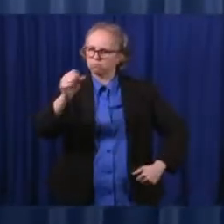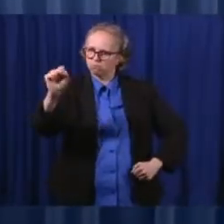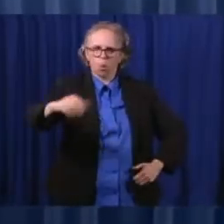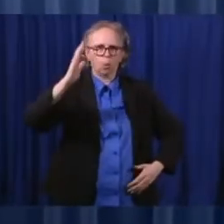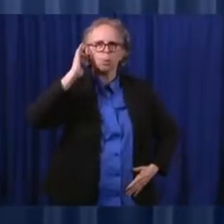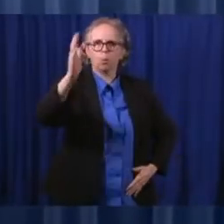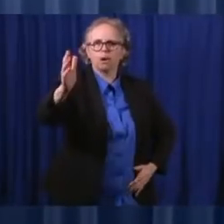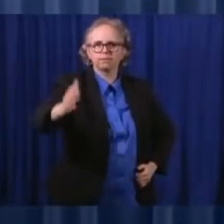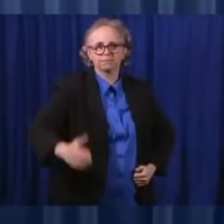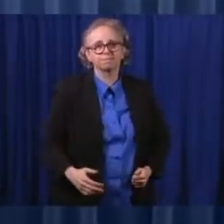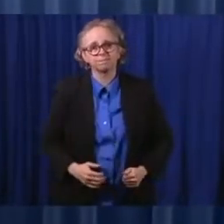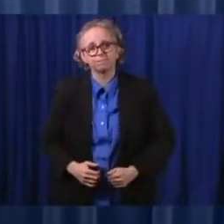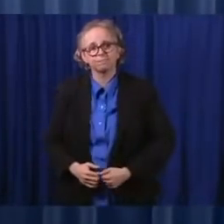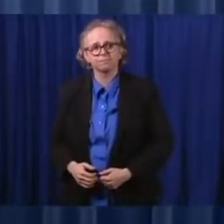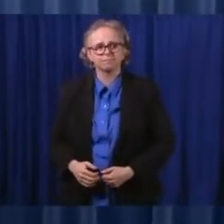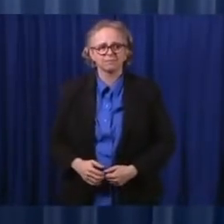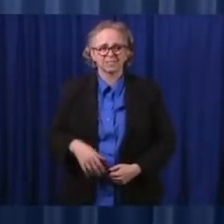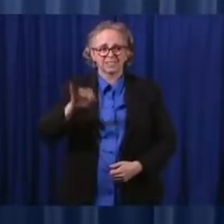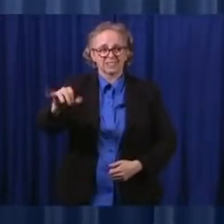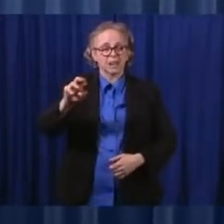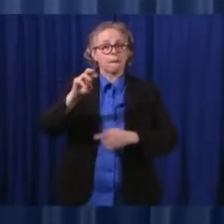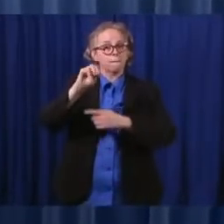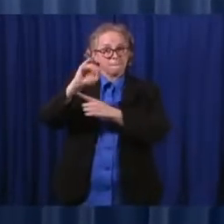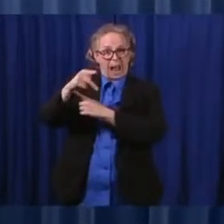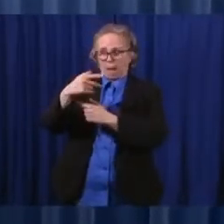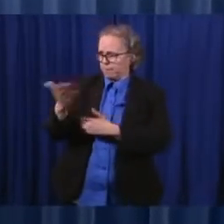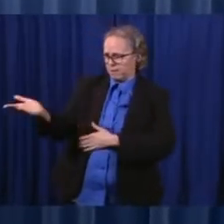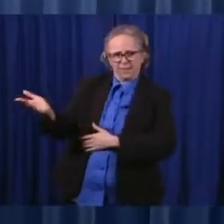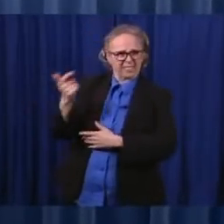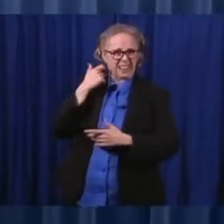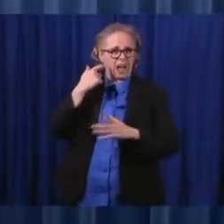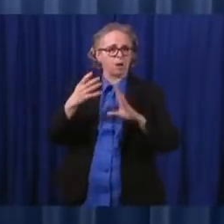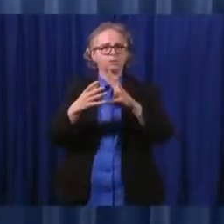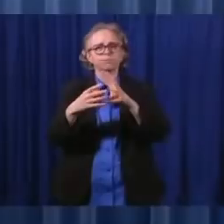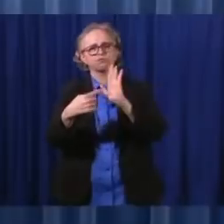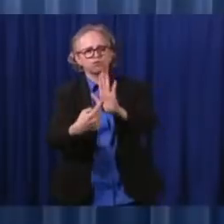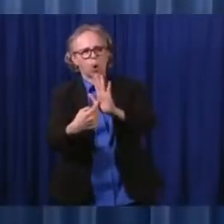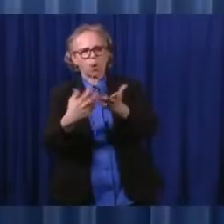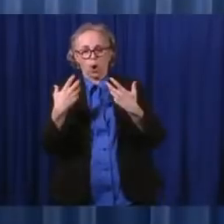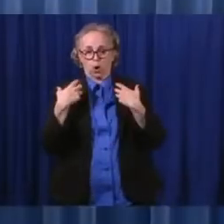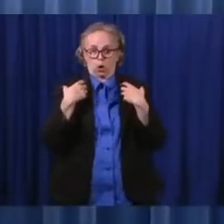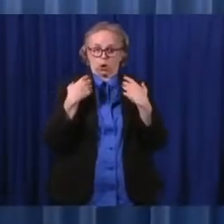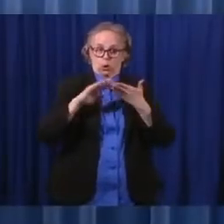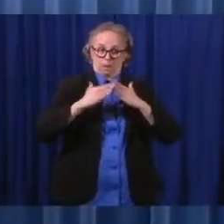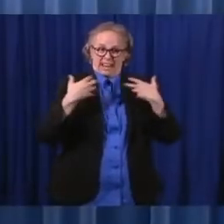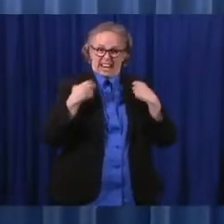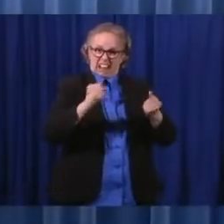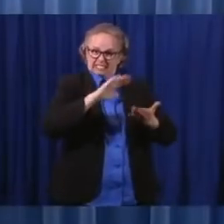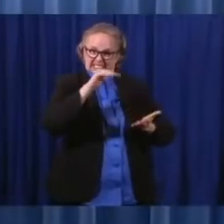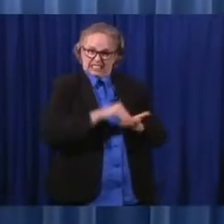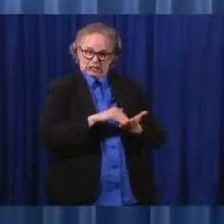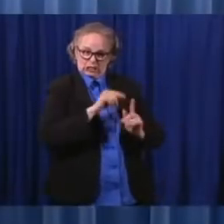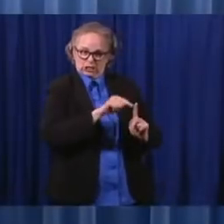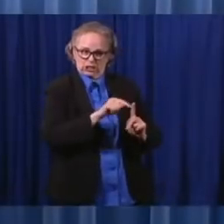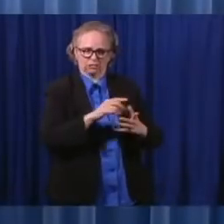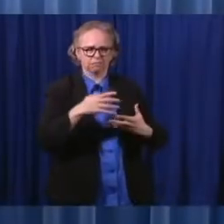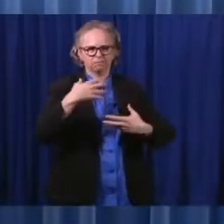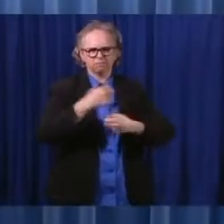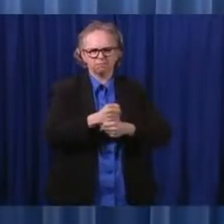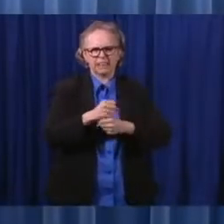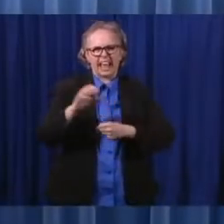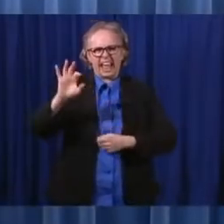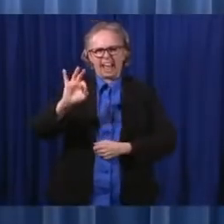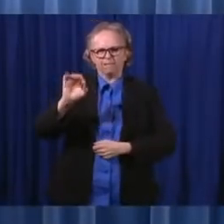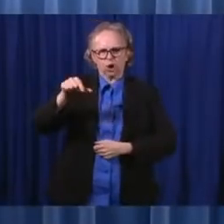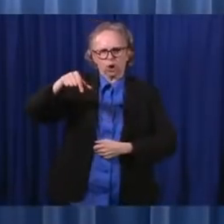of community health centers, also known as federally qualified health centers, FQHCs. These centers, located all